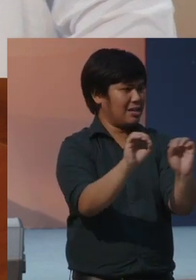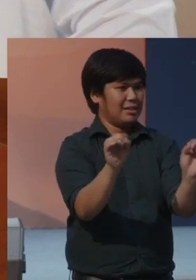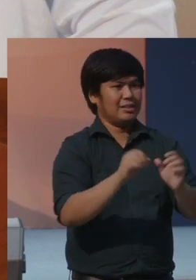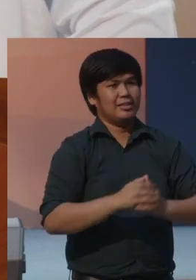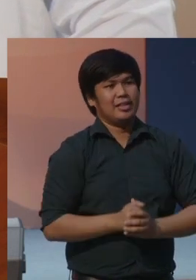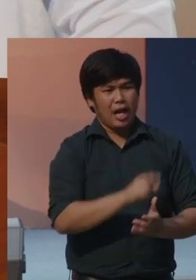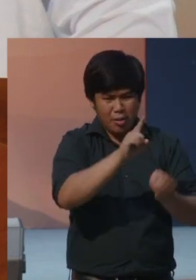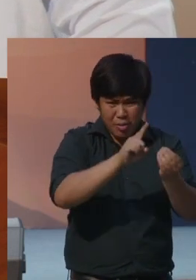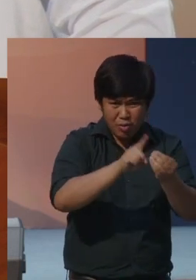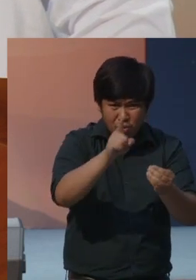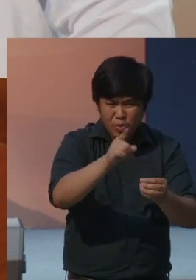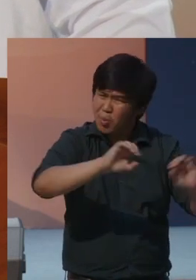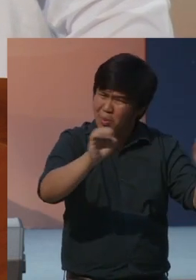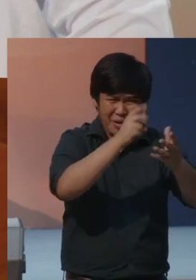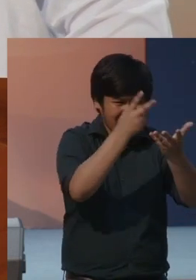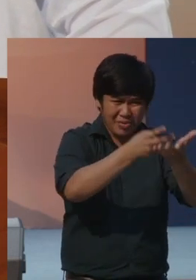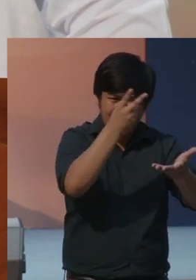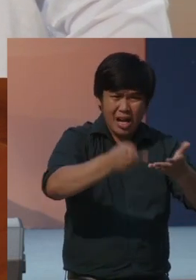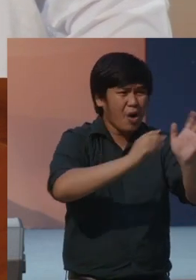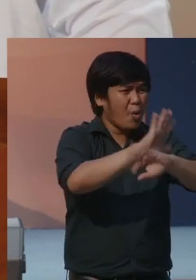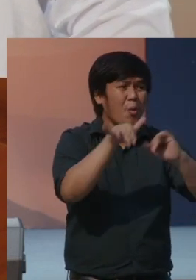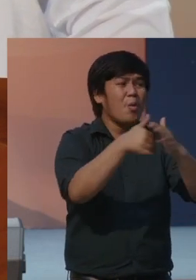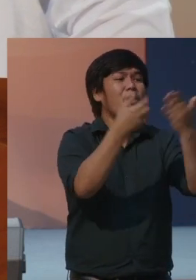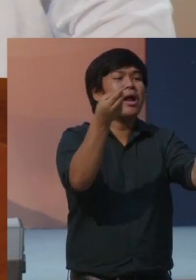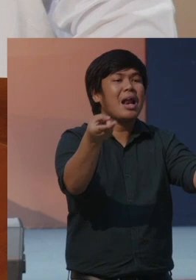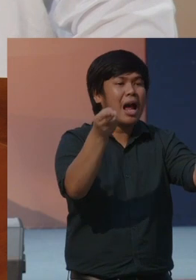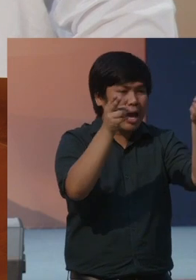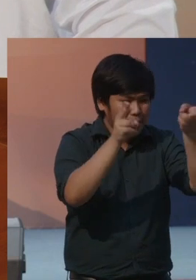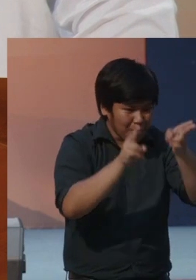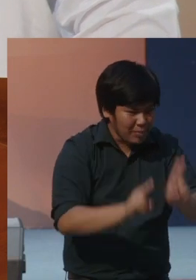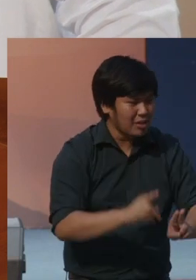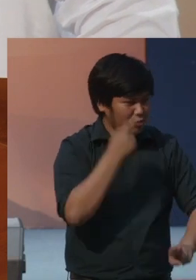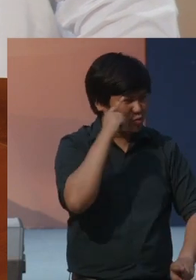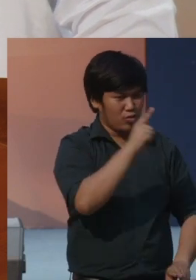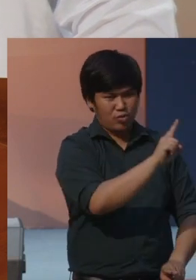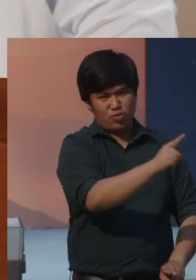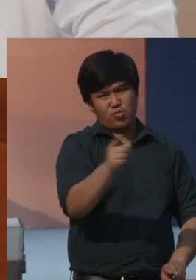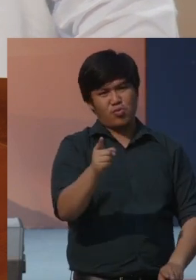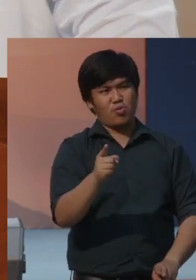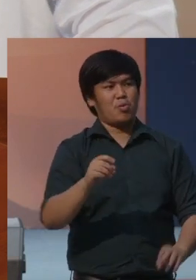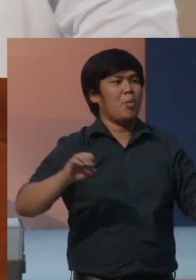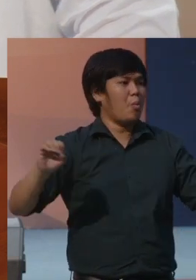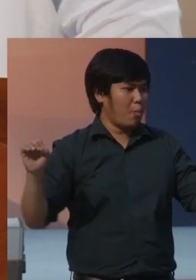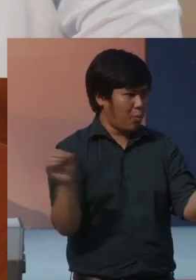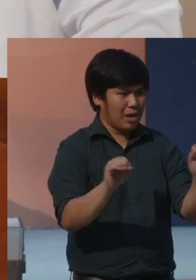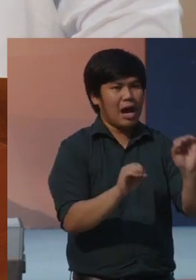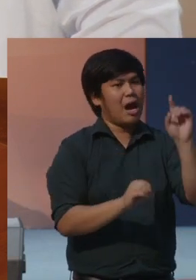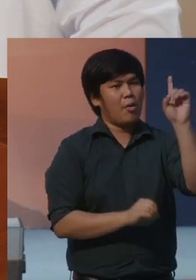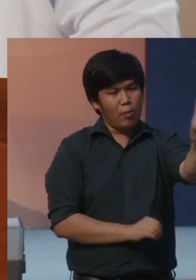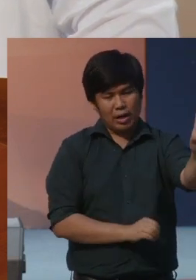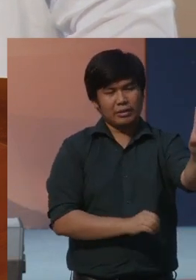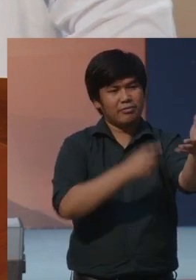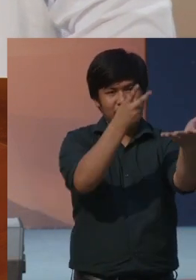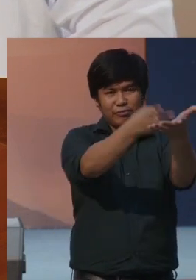concerning you. All have come to pass for you. Not one of them has